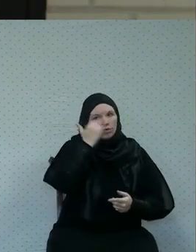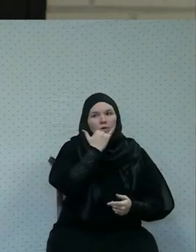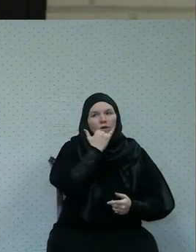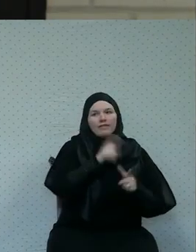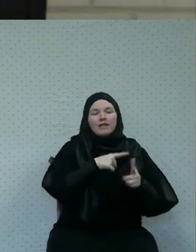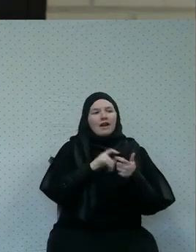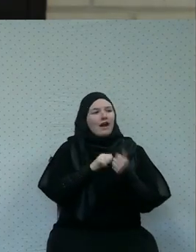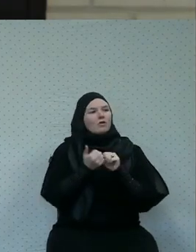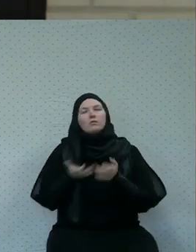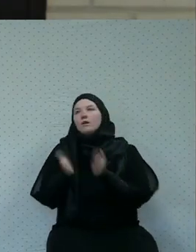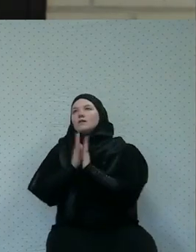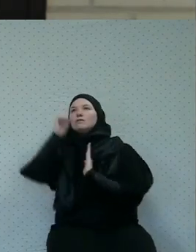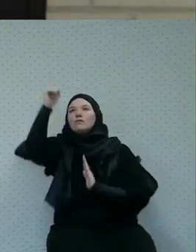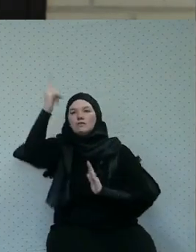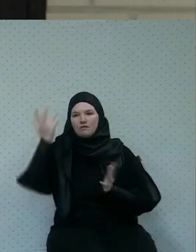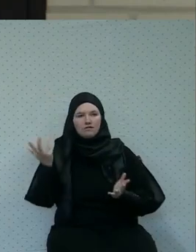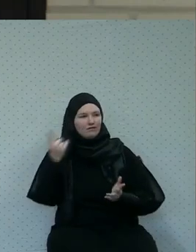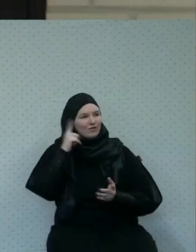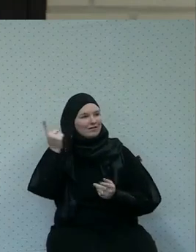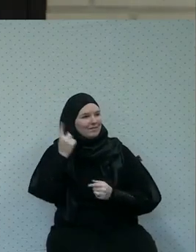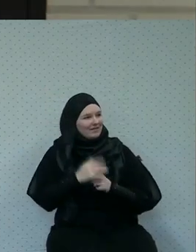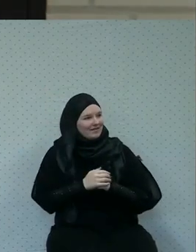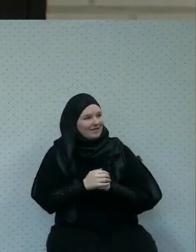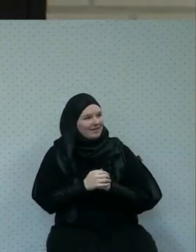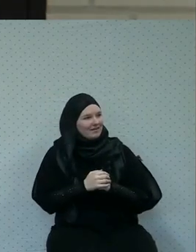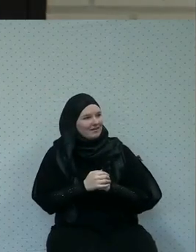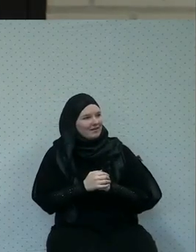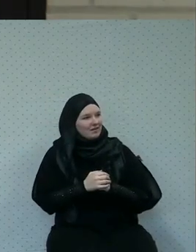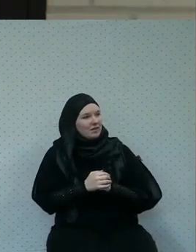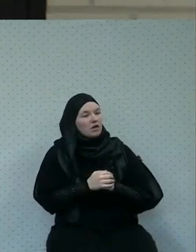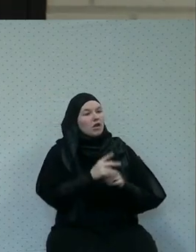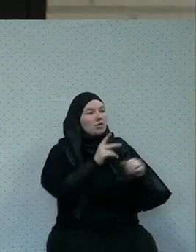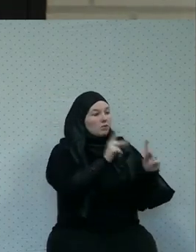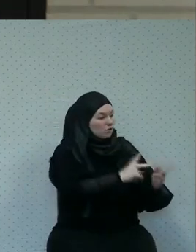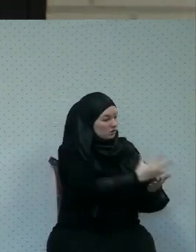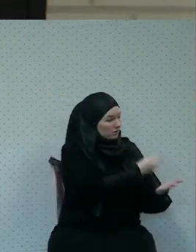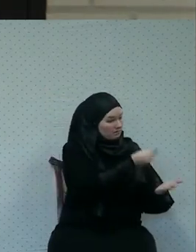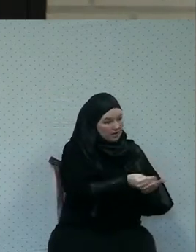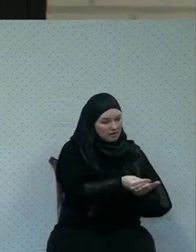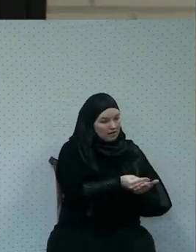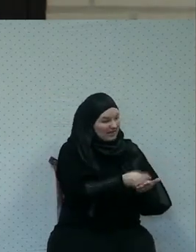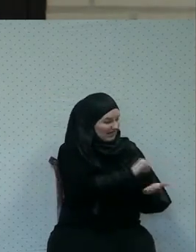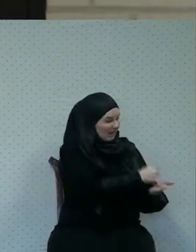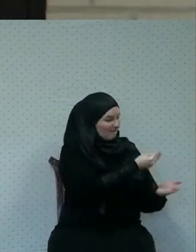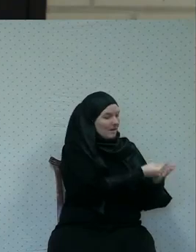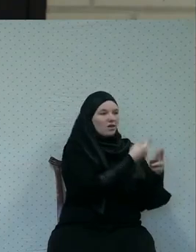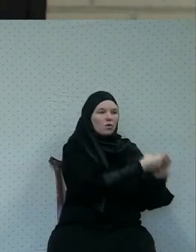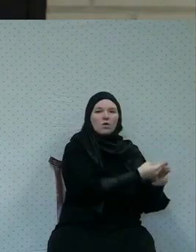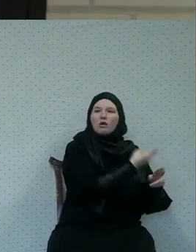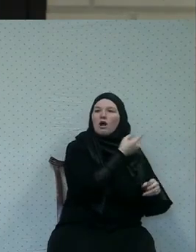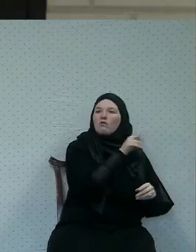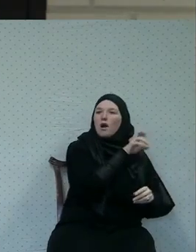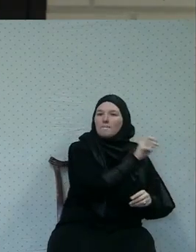hadith that a man would eat from haram and do everything haram,